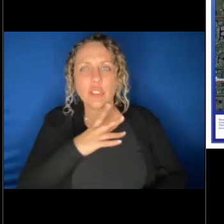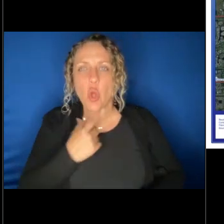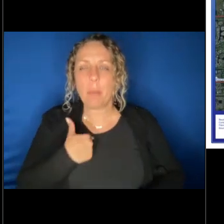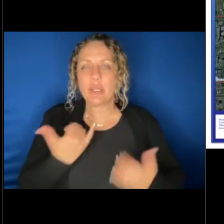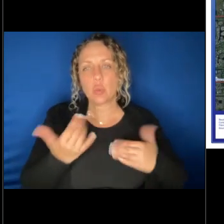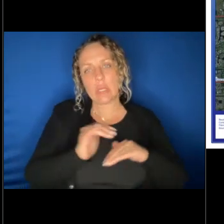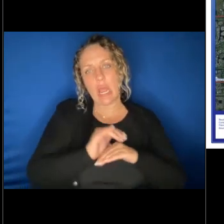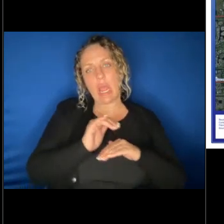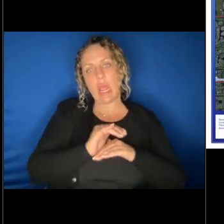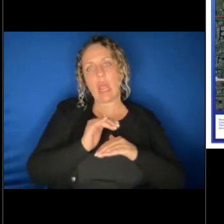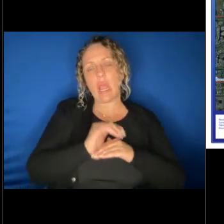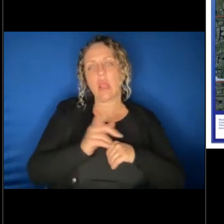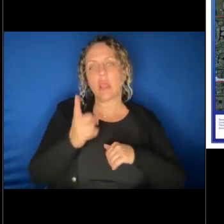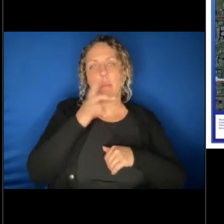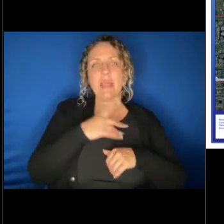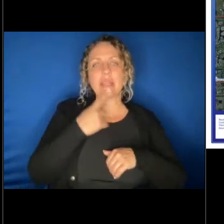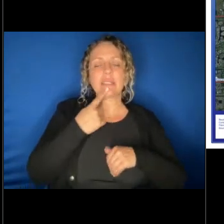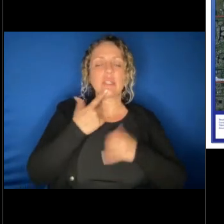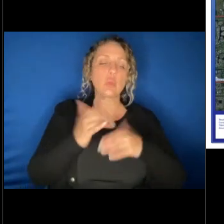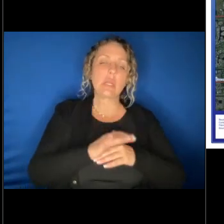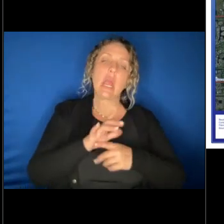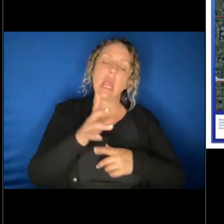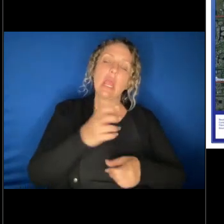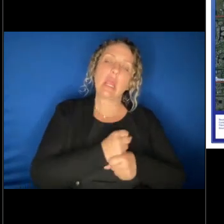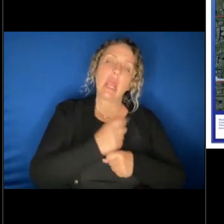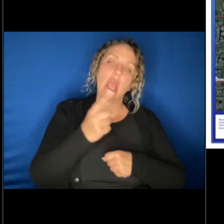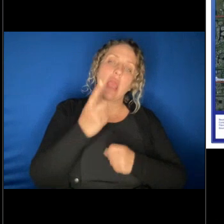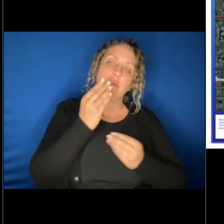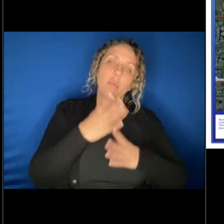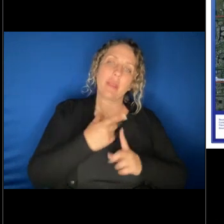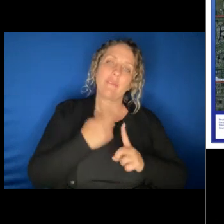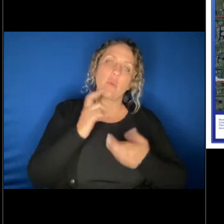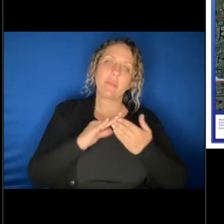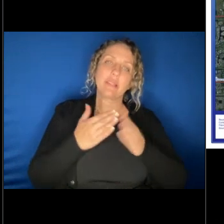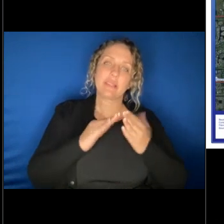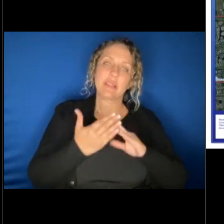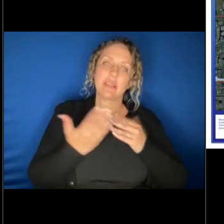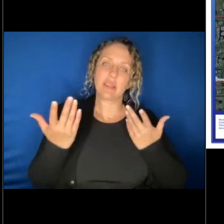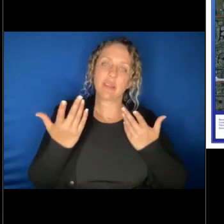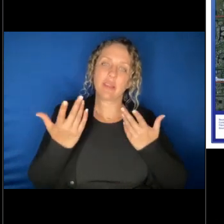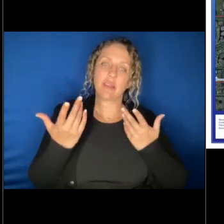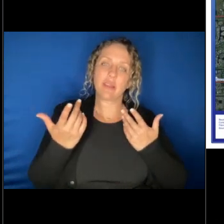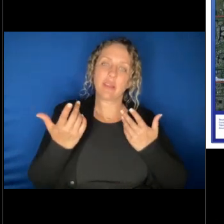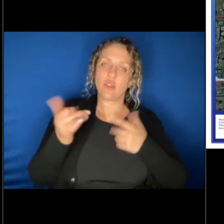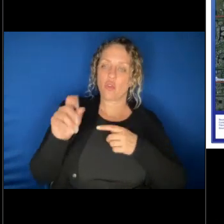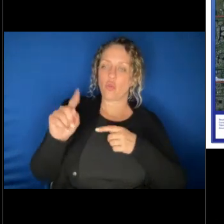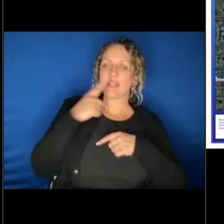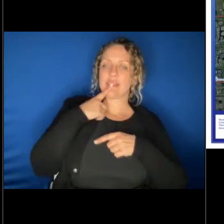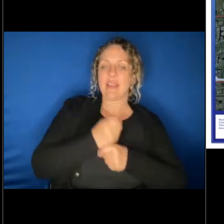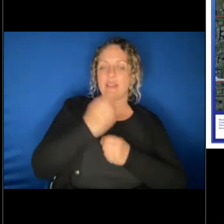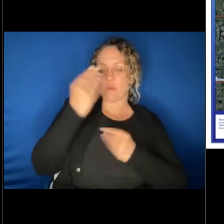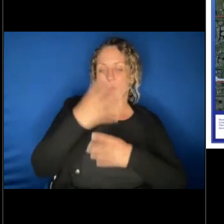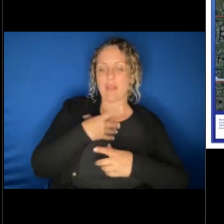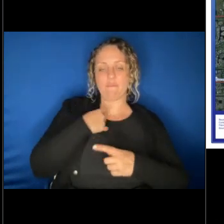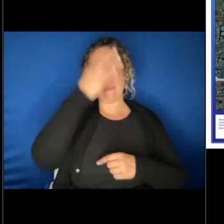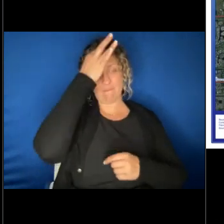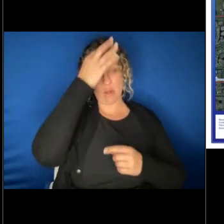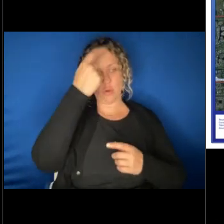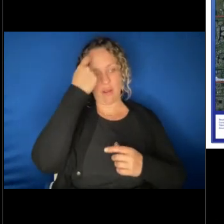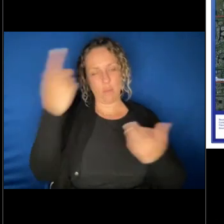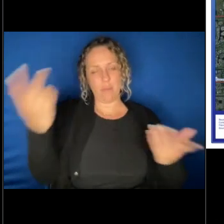tonight, or the man just said tonight that he got the information from the city, where Grant said he got the information from the federal government.